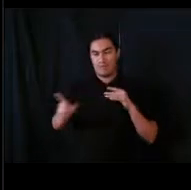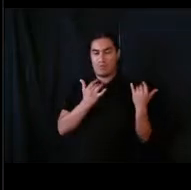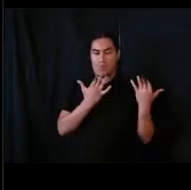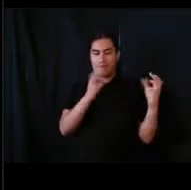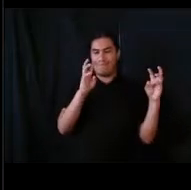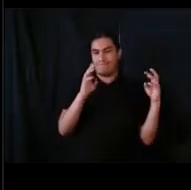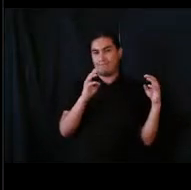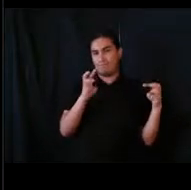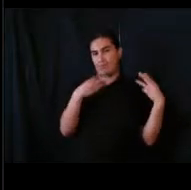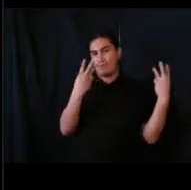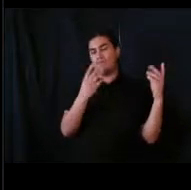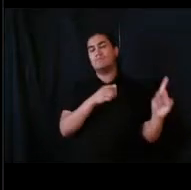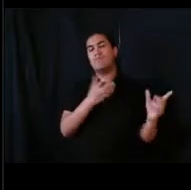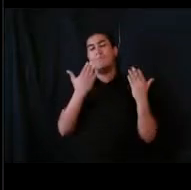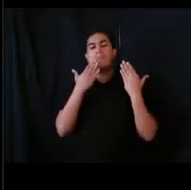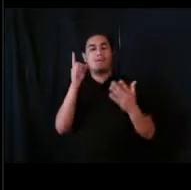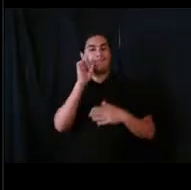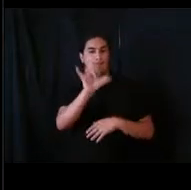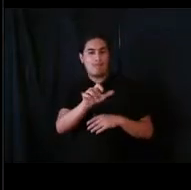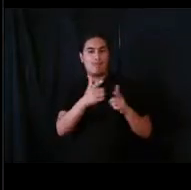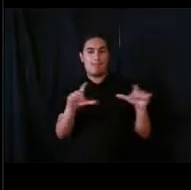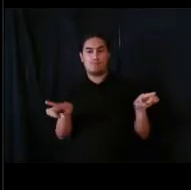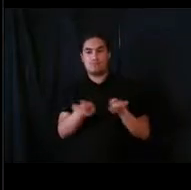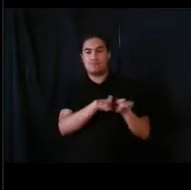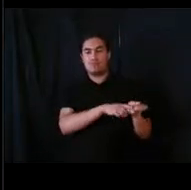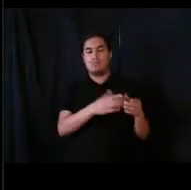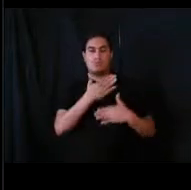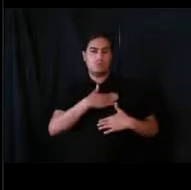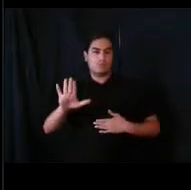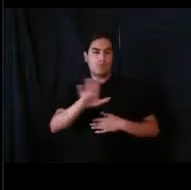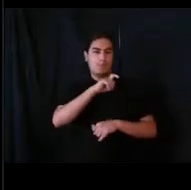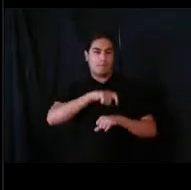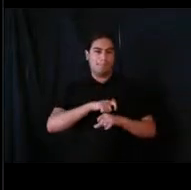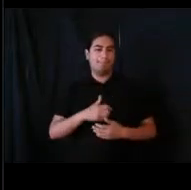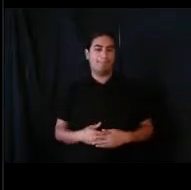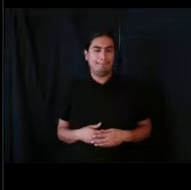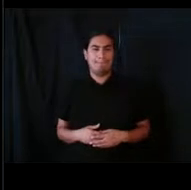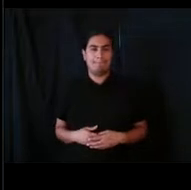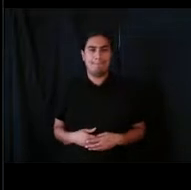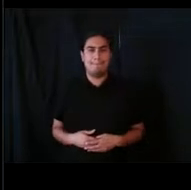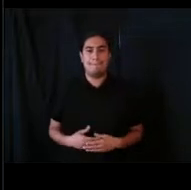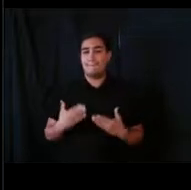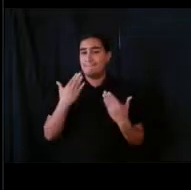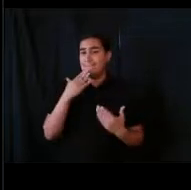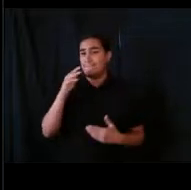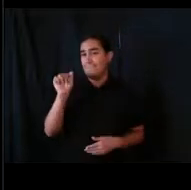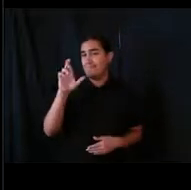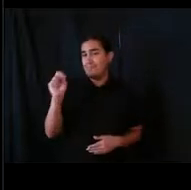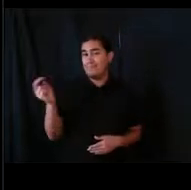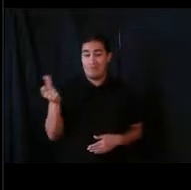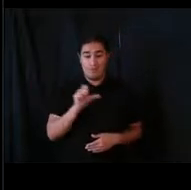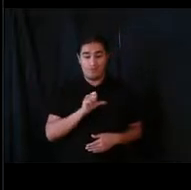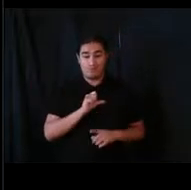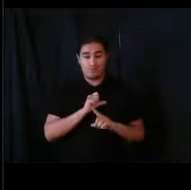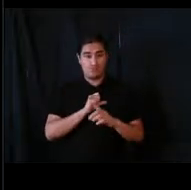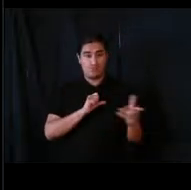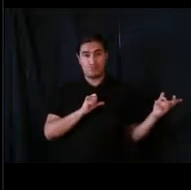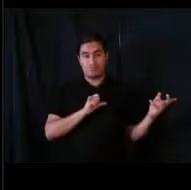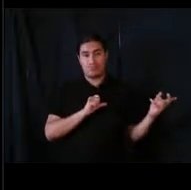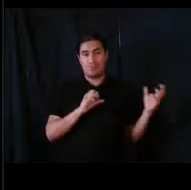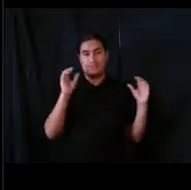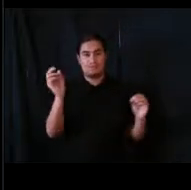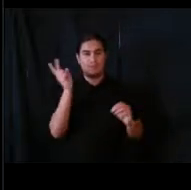so we want to thank you also for that language and appreciate your time today thank you aaron any others i see you know